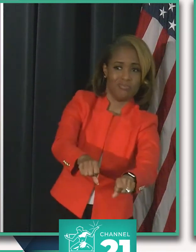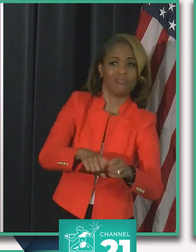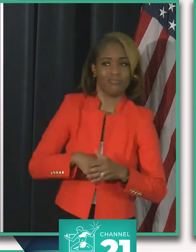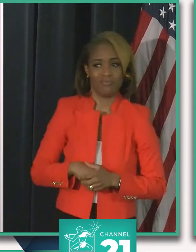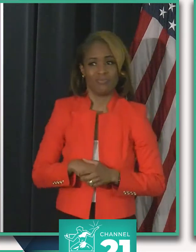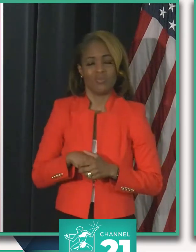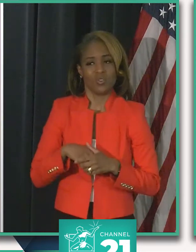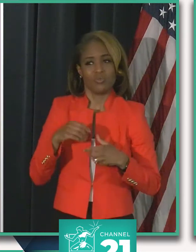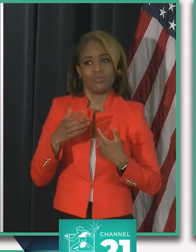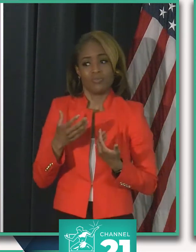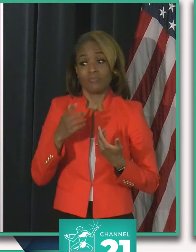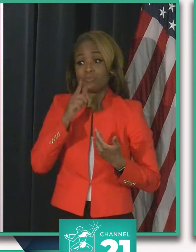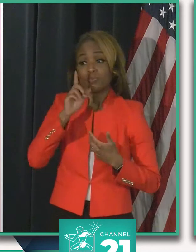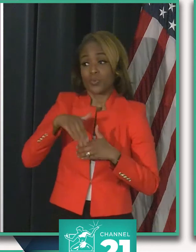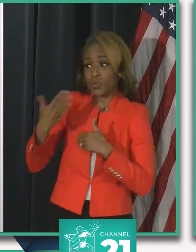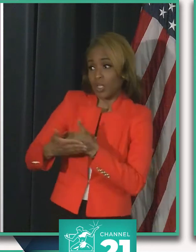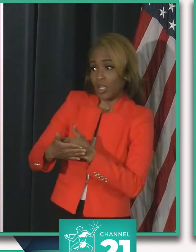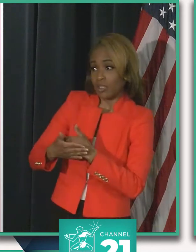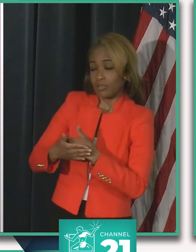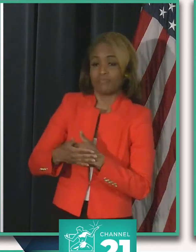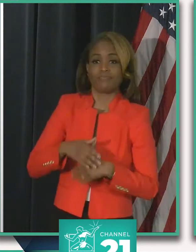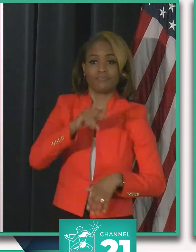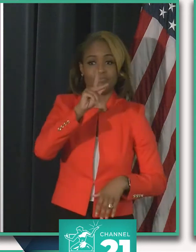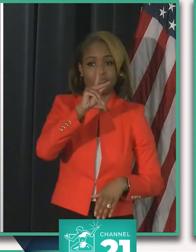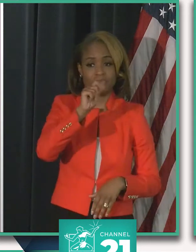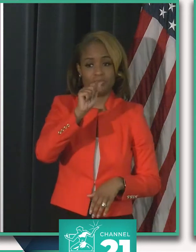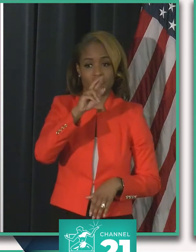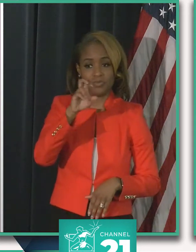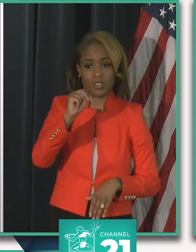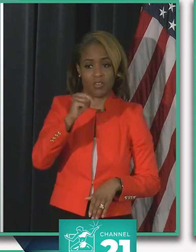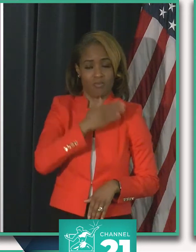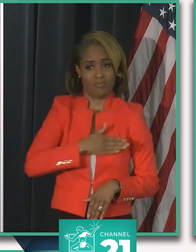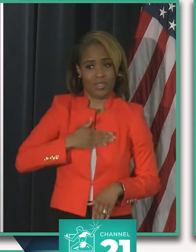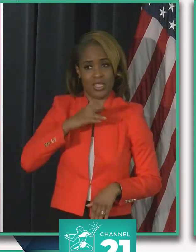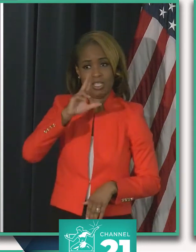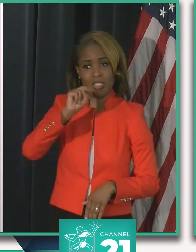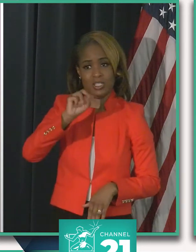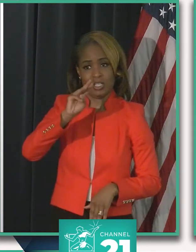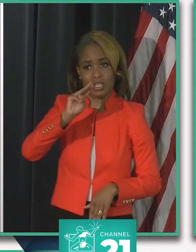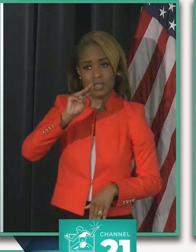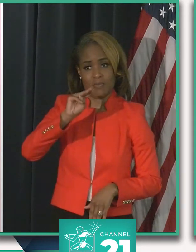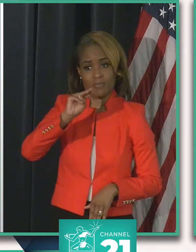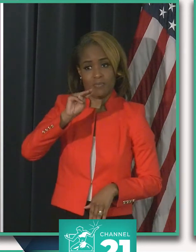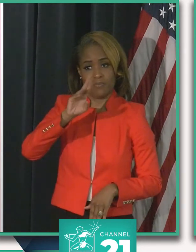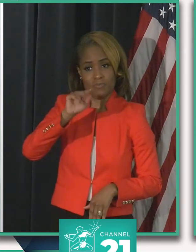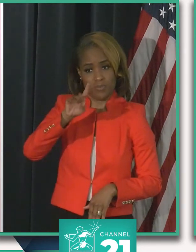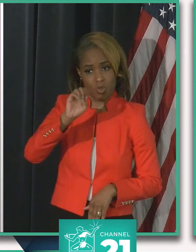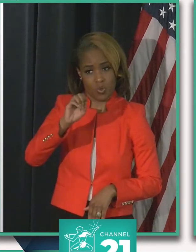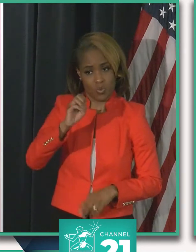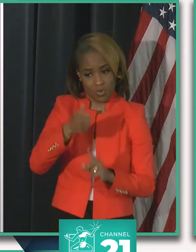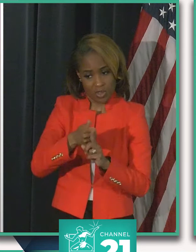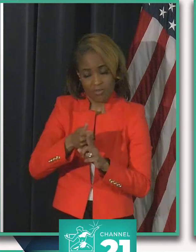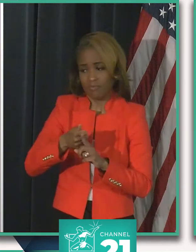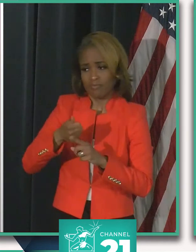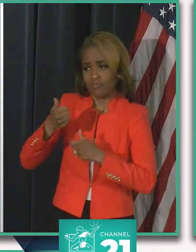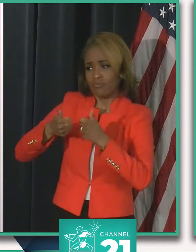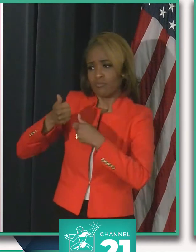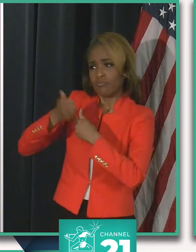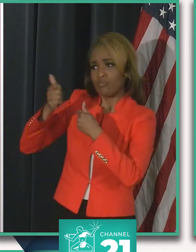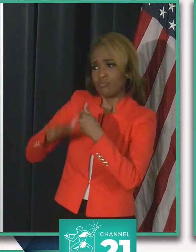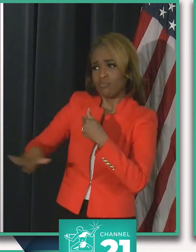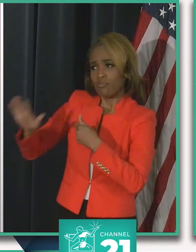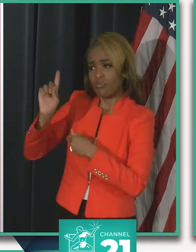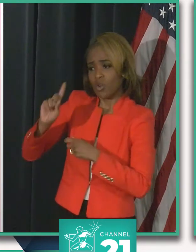Okay, who's next? Next is Karen. Please unmute yourself, Karen. Okay, Karen, introduce yourself and tell us what neighborhood you're from.